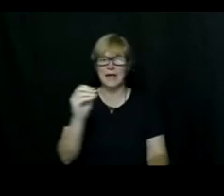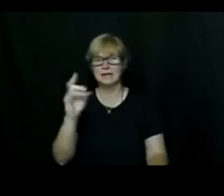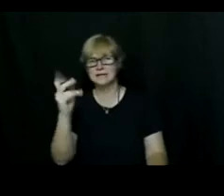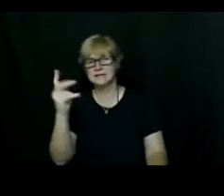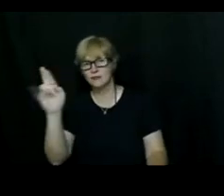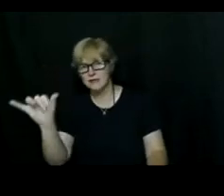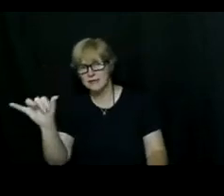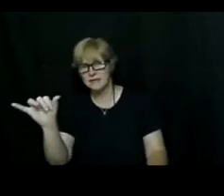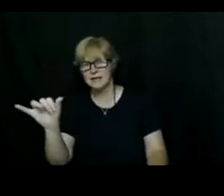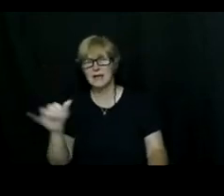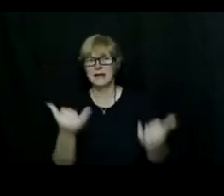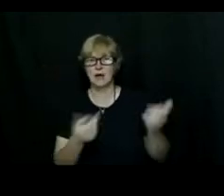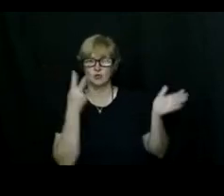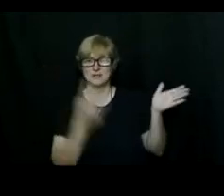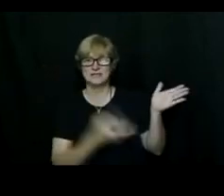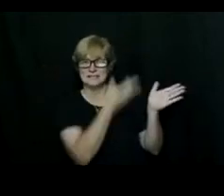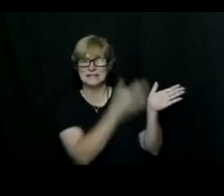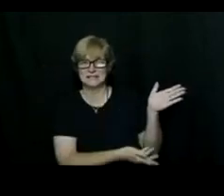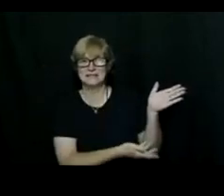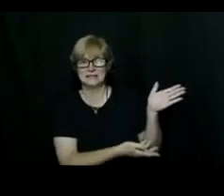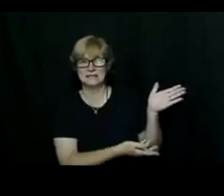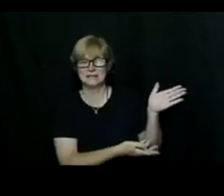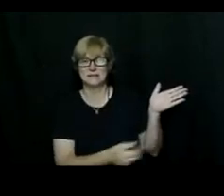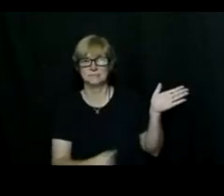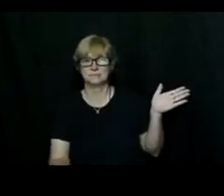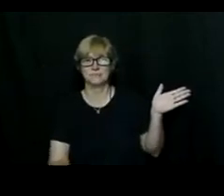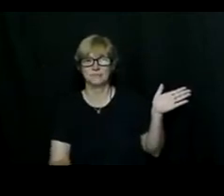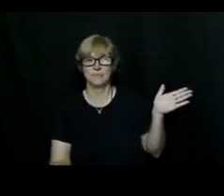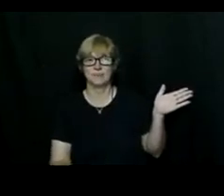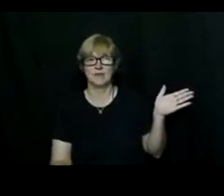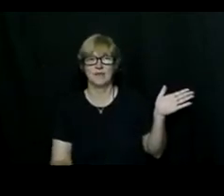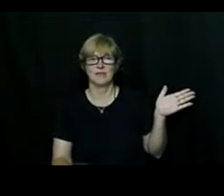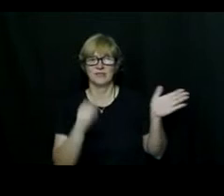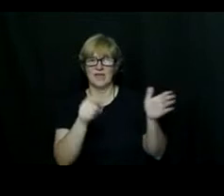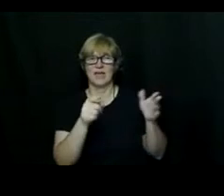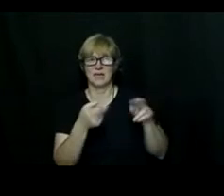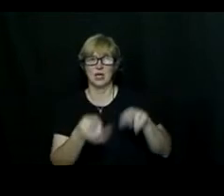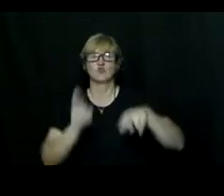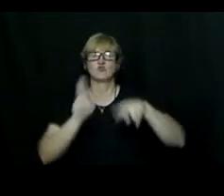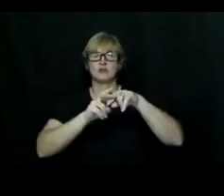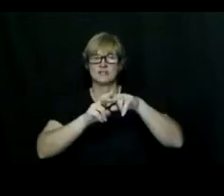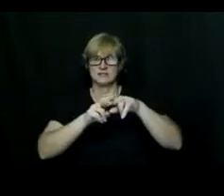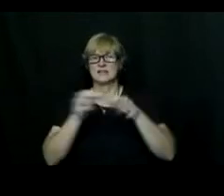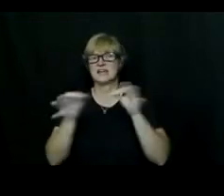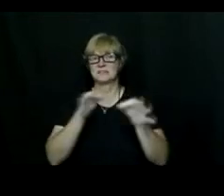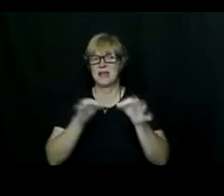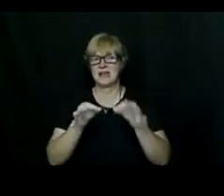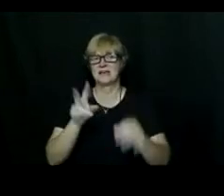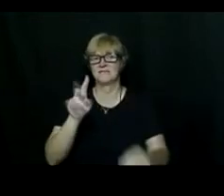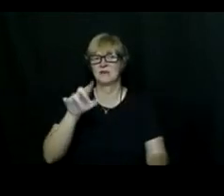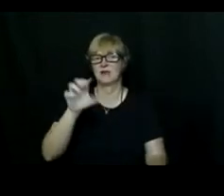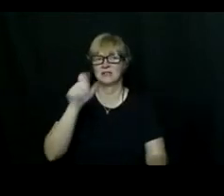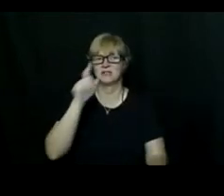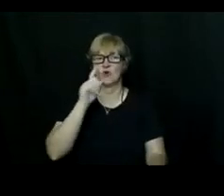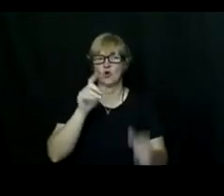And here, as you can see, they significantly increase the explained variance for finger counting. So